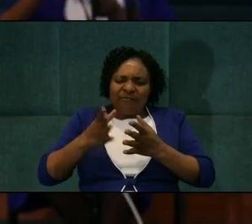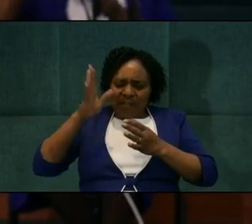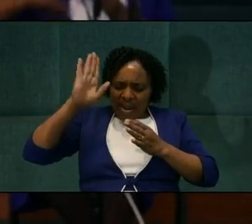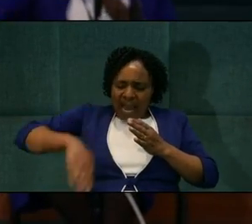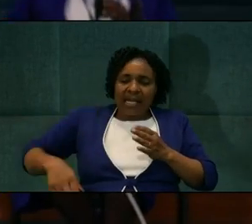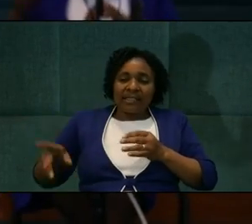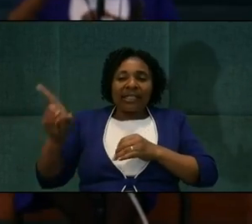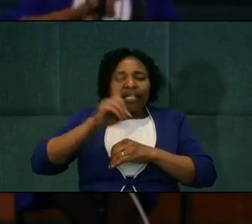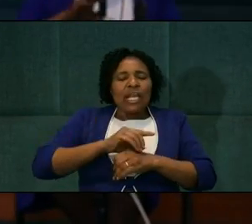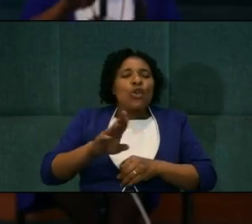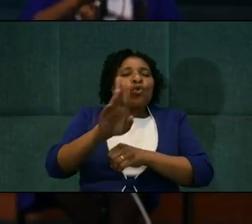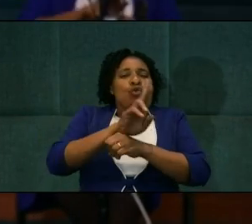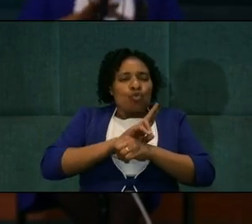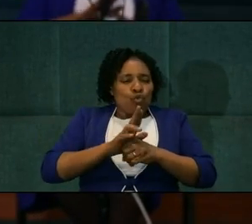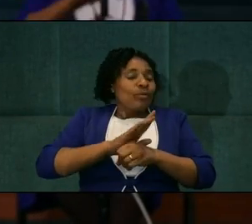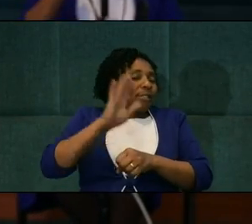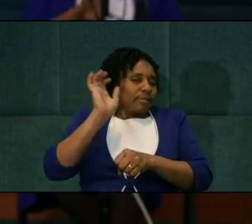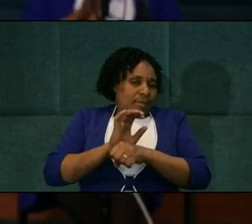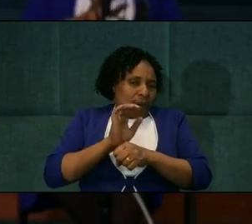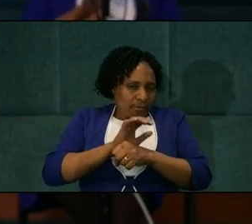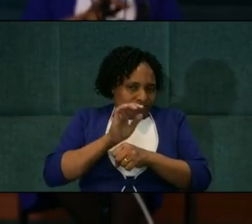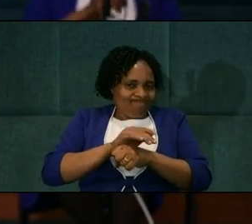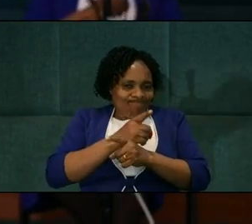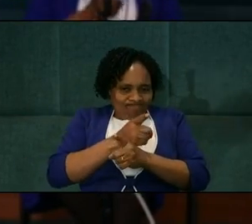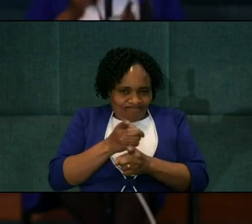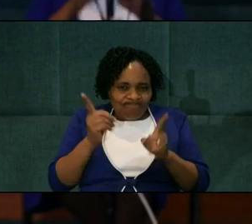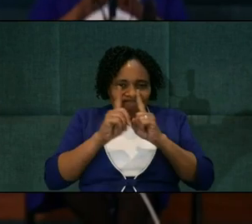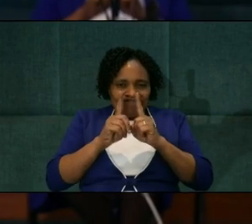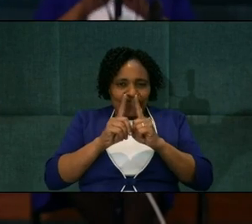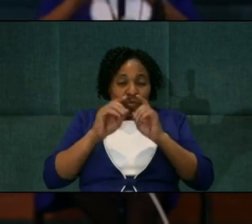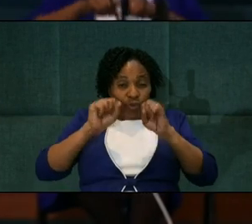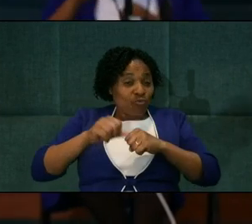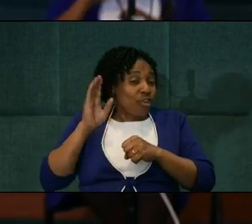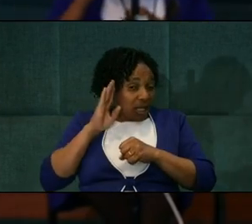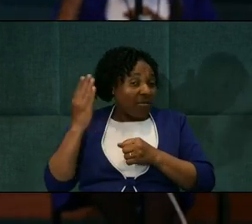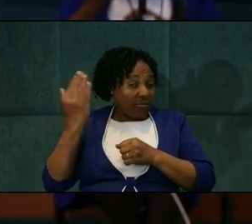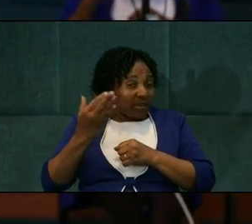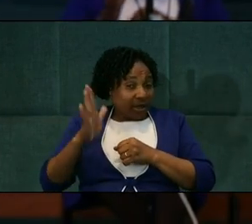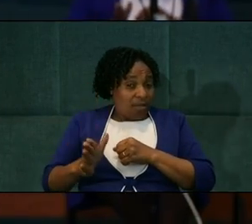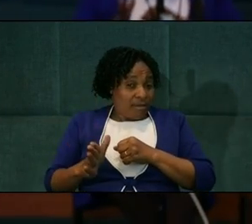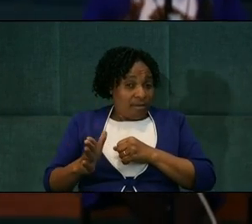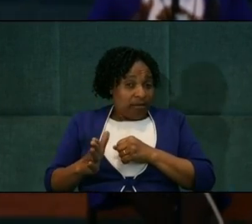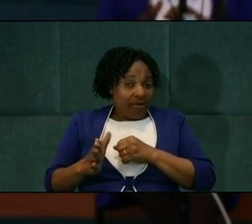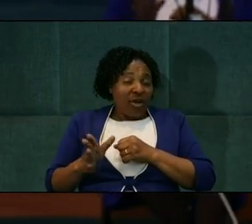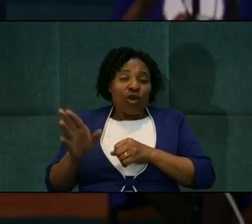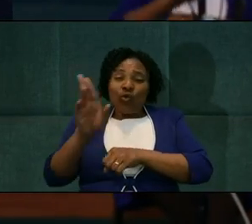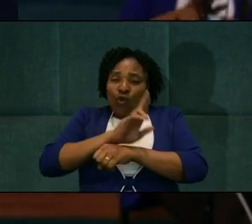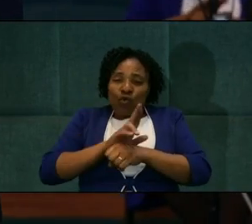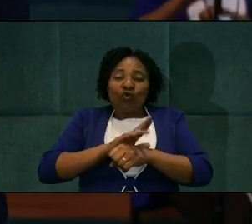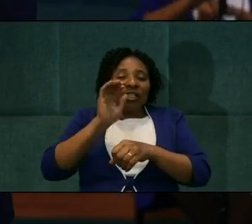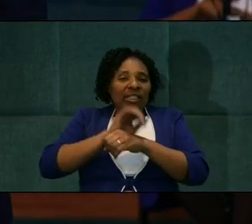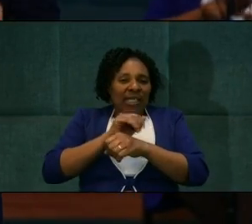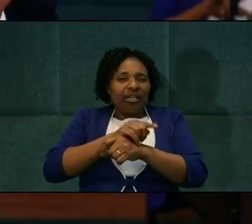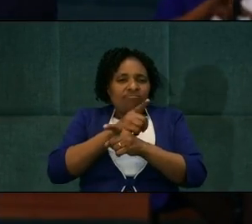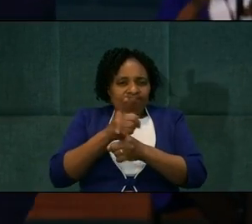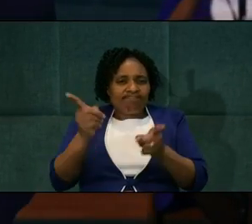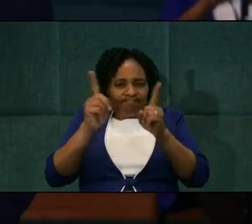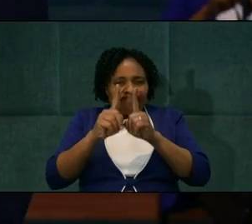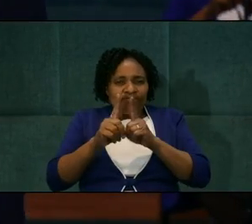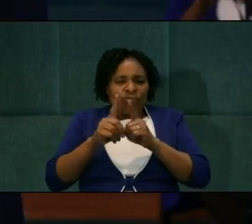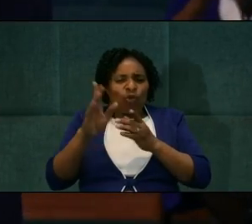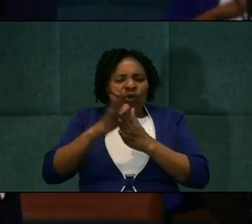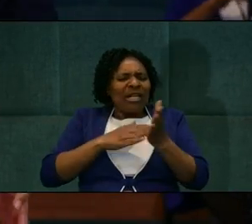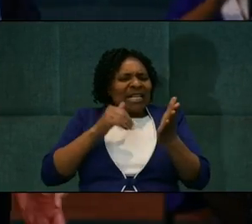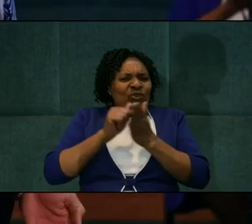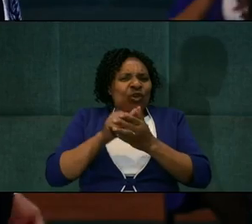days, he will use church. Are you hearing the preacher? He will use church to destroy